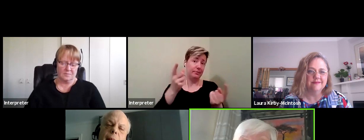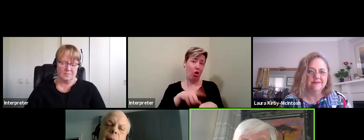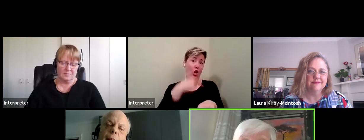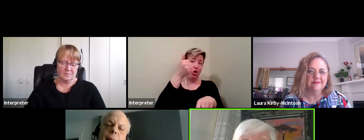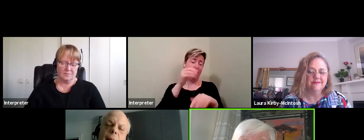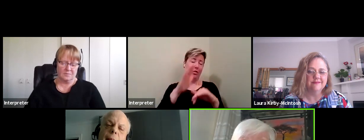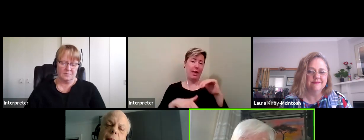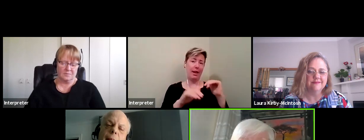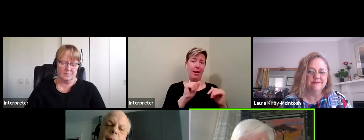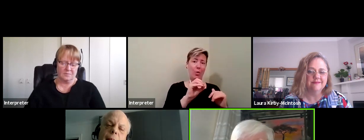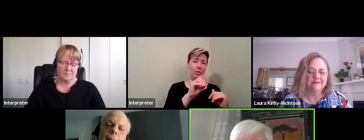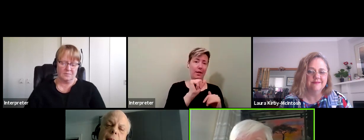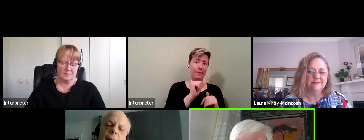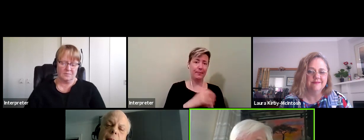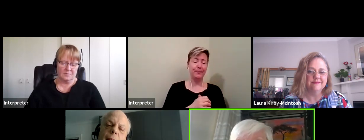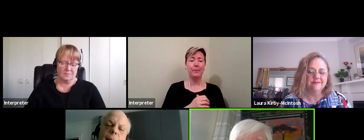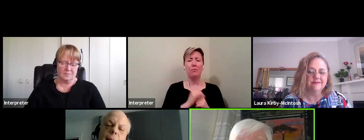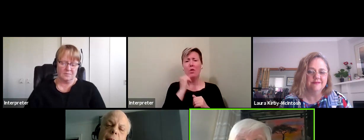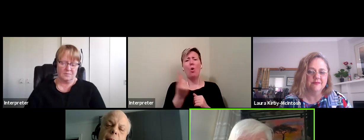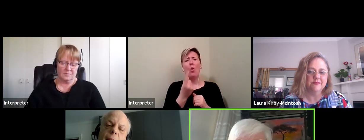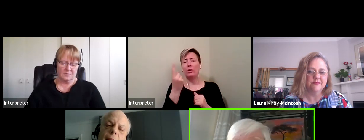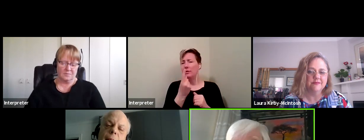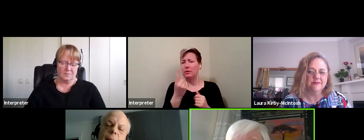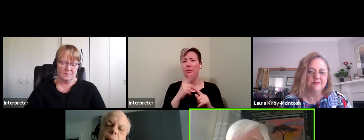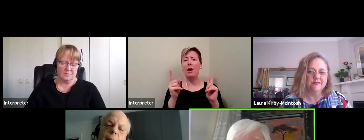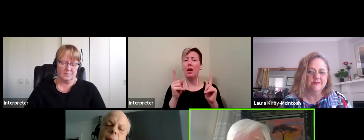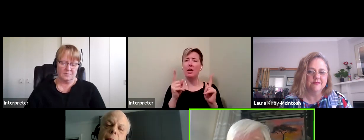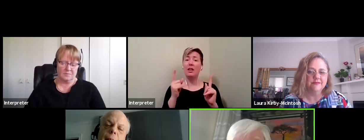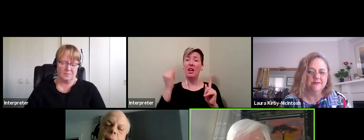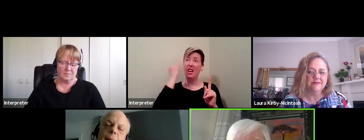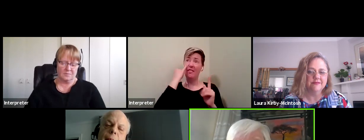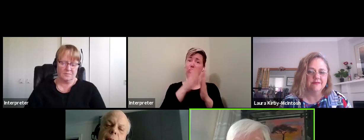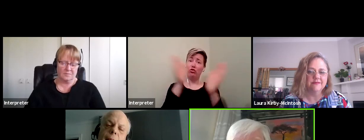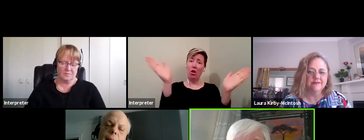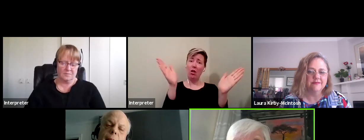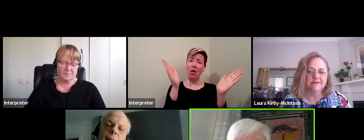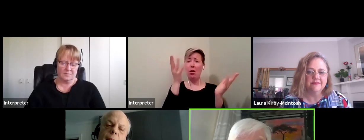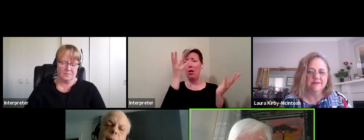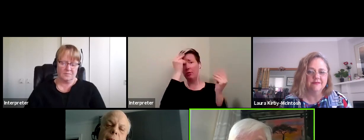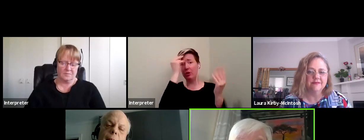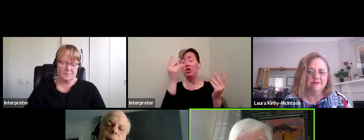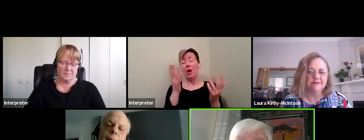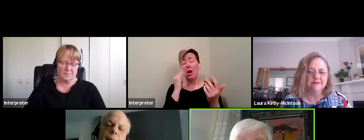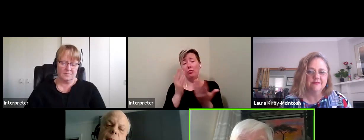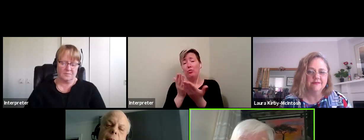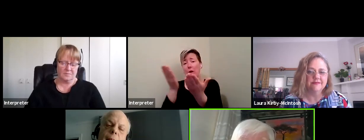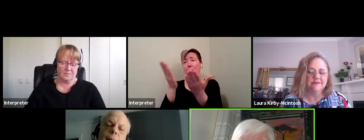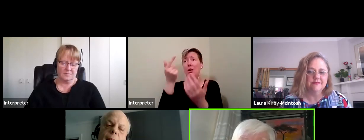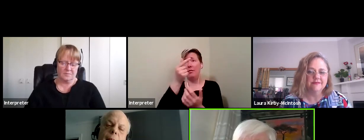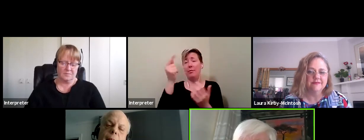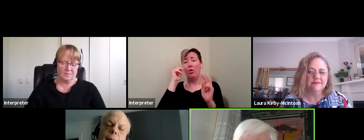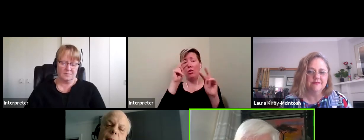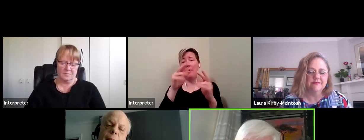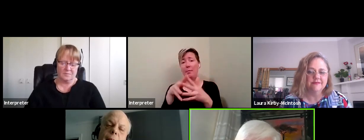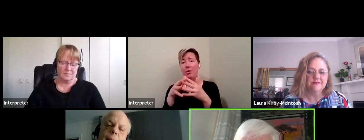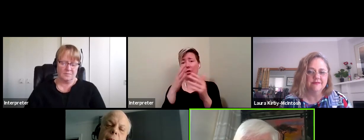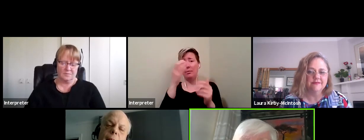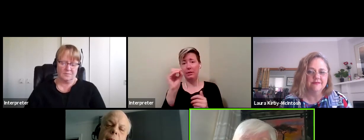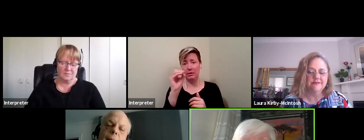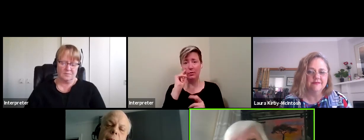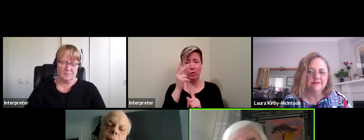the case, but if, like, as a general guideline, if I was going to recommend the government to be looking at, there's